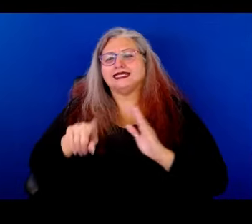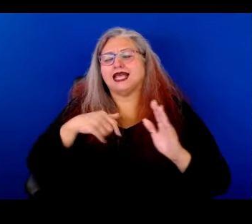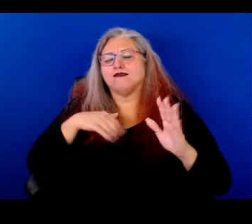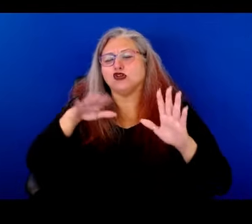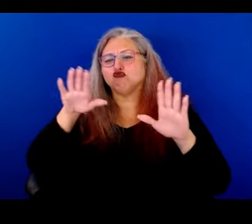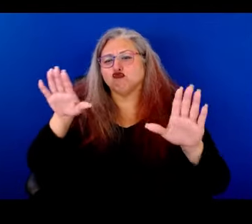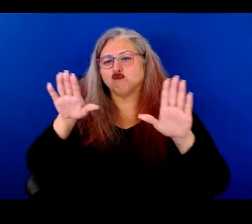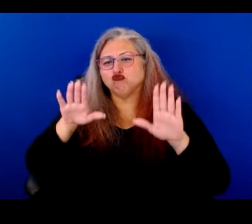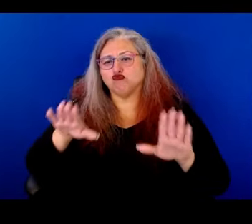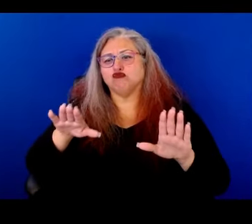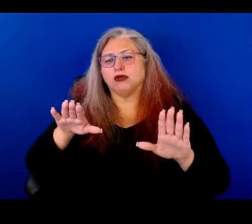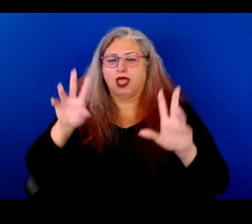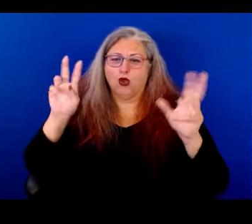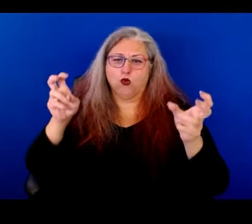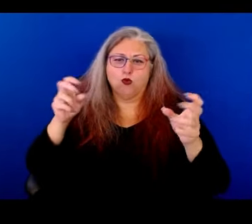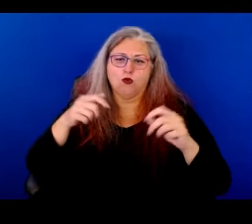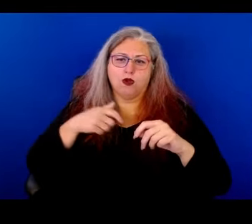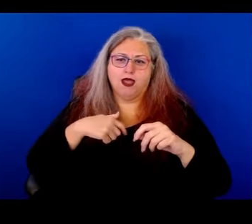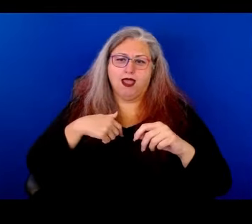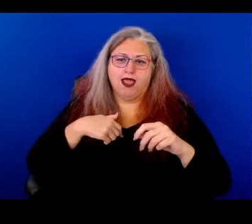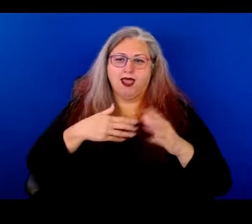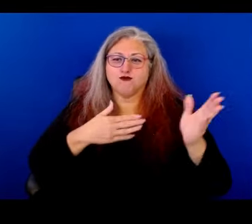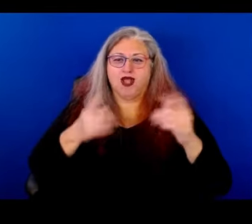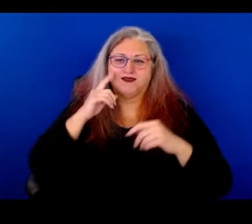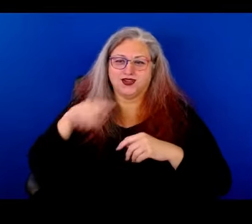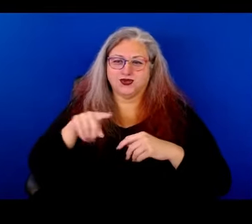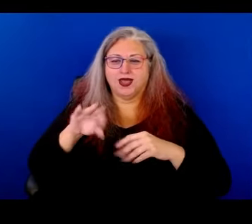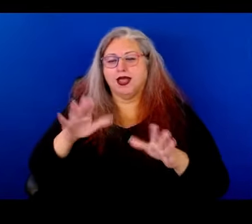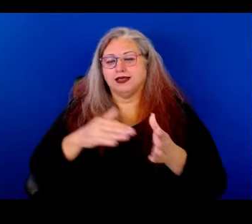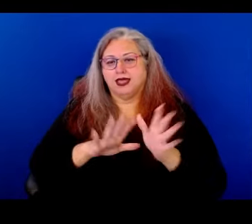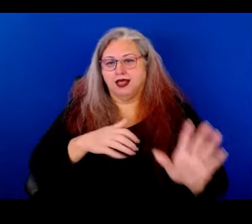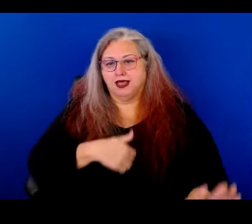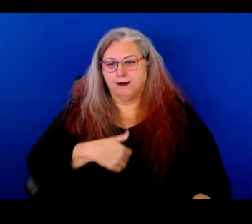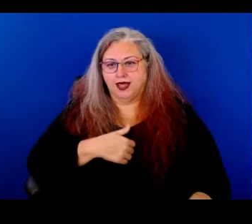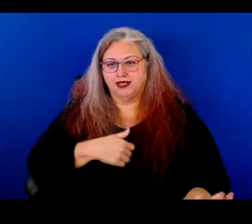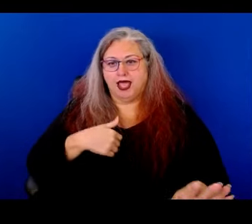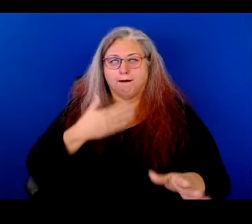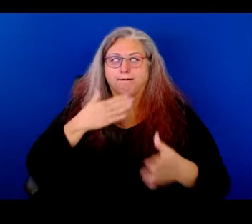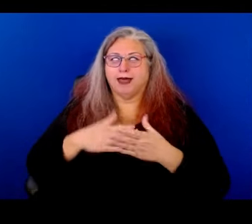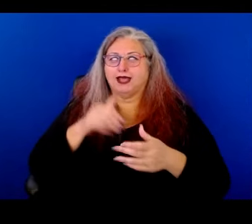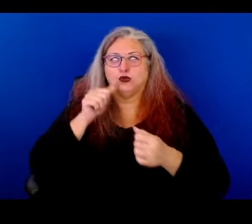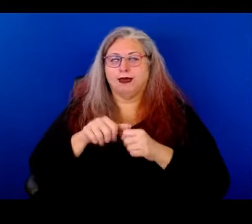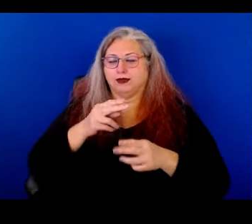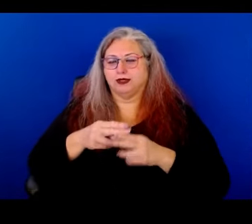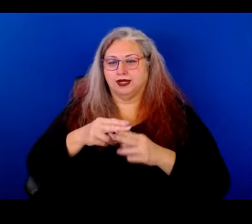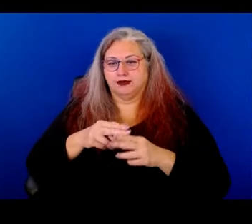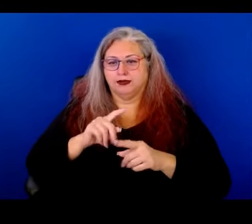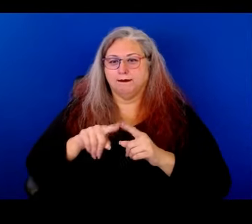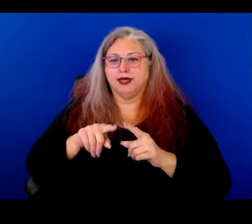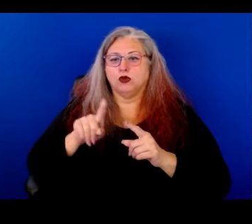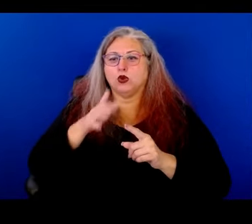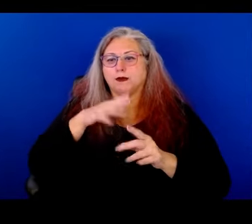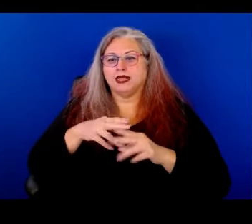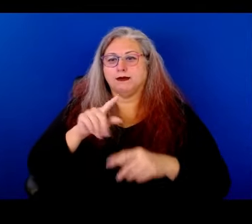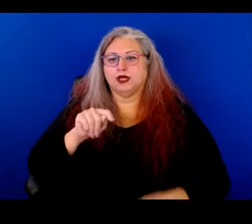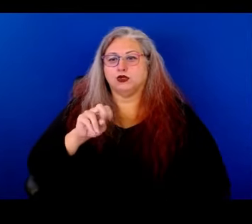great quote that I brought for you all. And again, I apologize. I'm very bad at names. But there's a